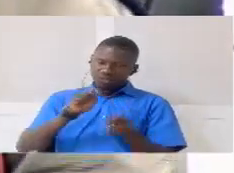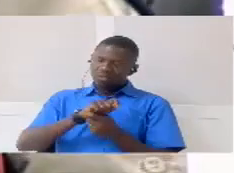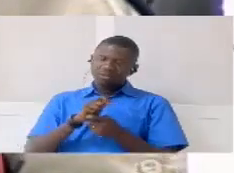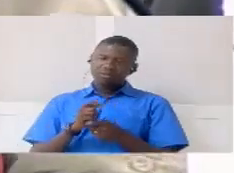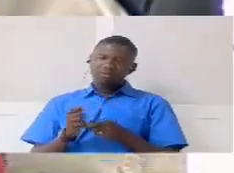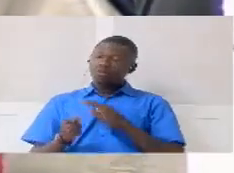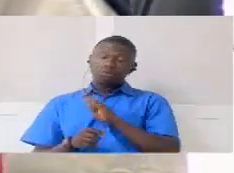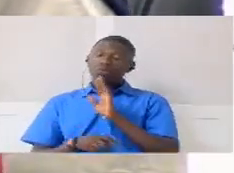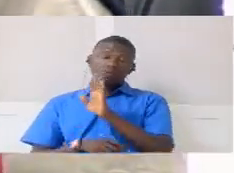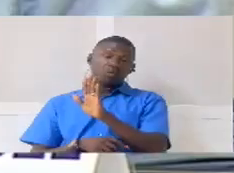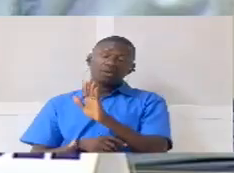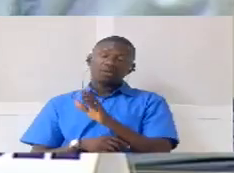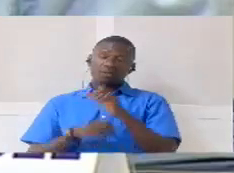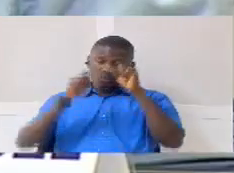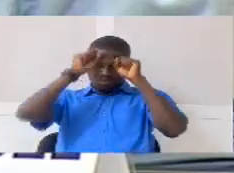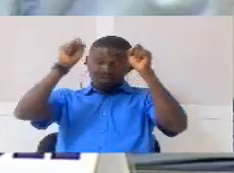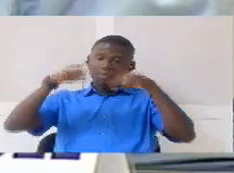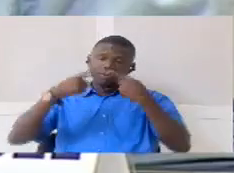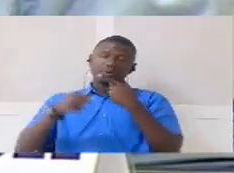sabatu mwala. As a human being,